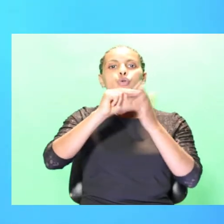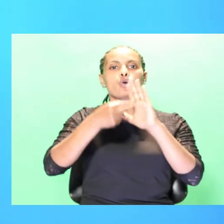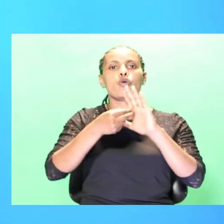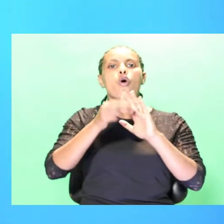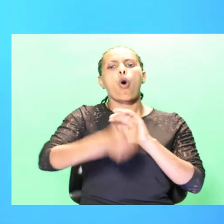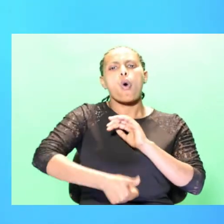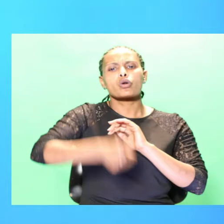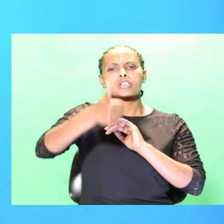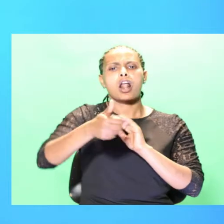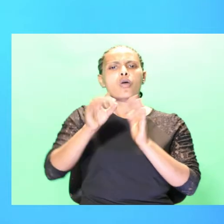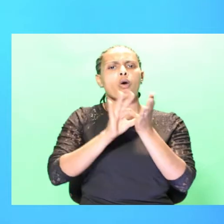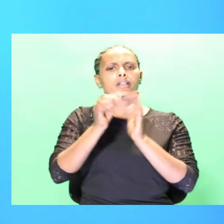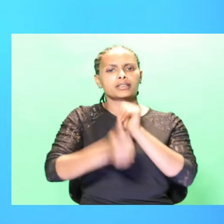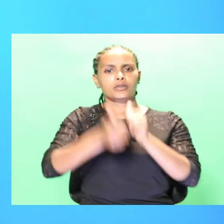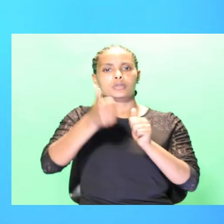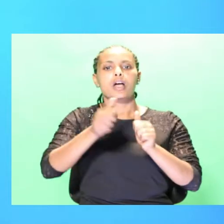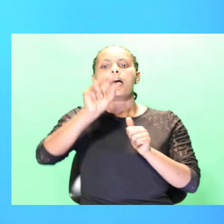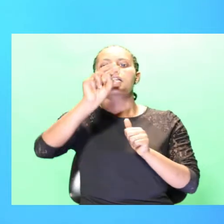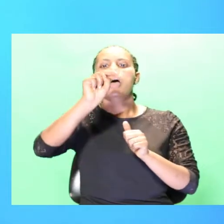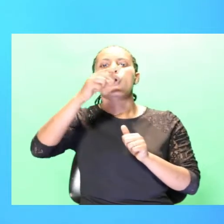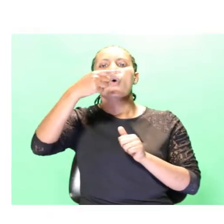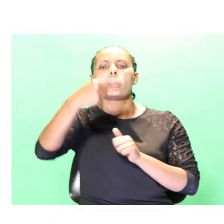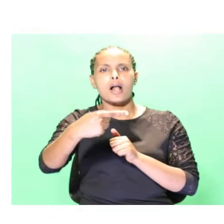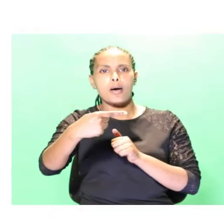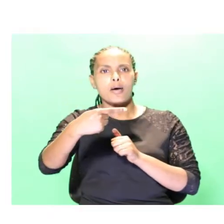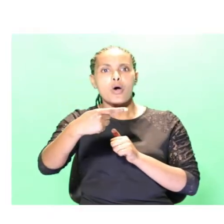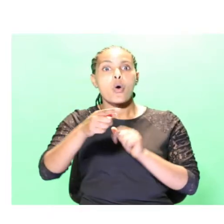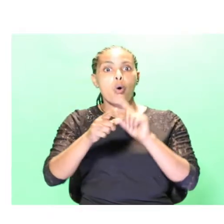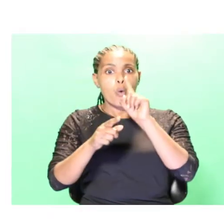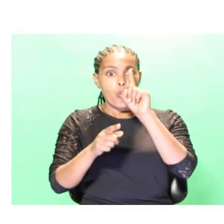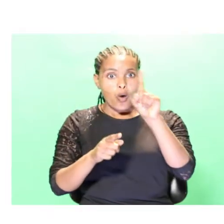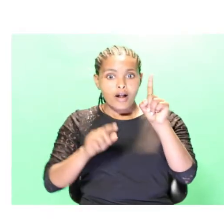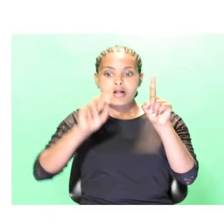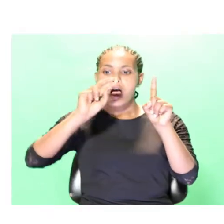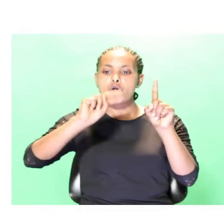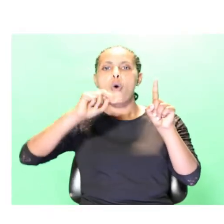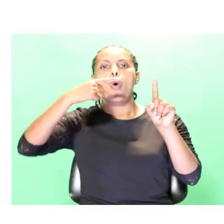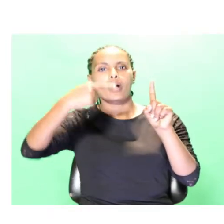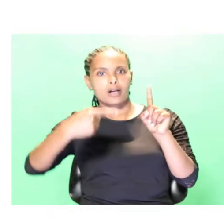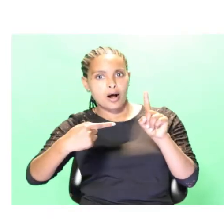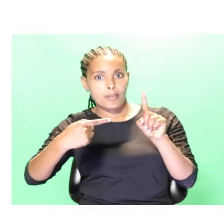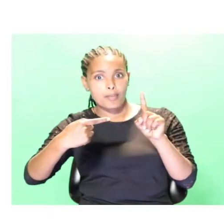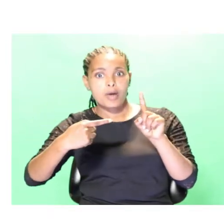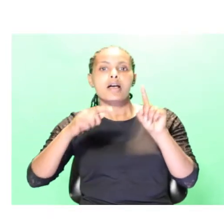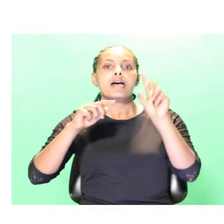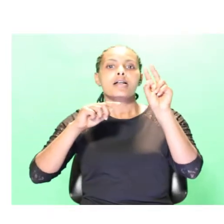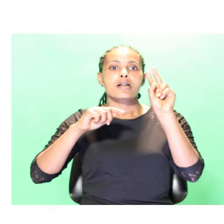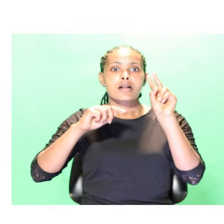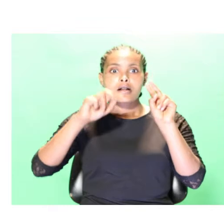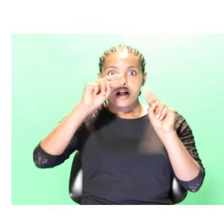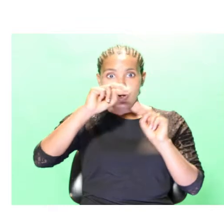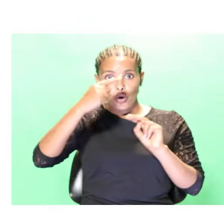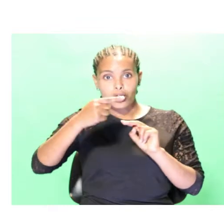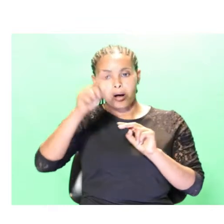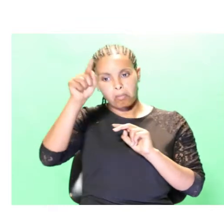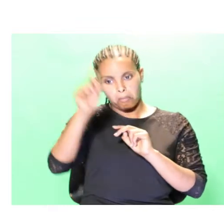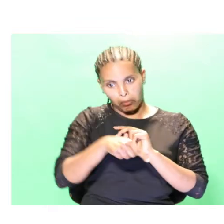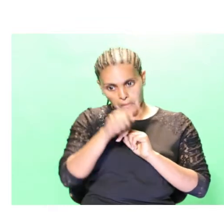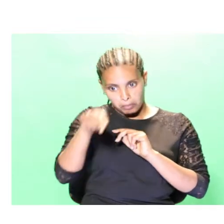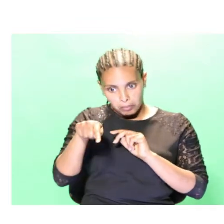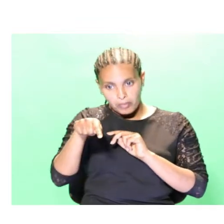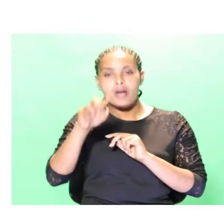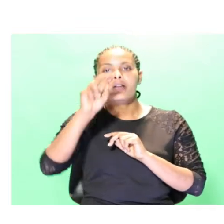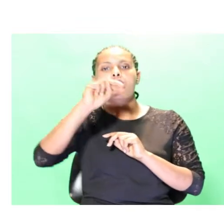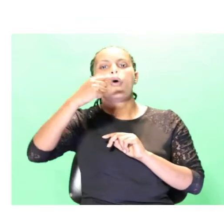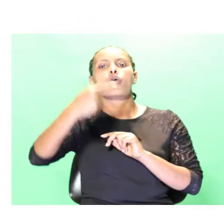original quantity, which is nanogram, 1 nanogram. Nanogram will be cancelled by